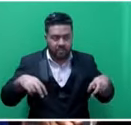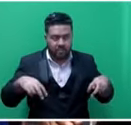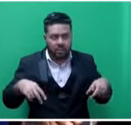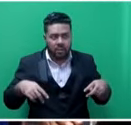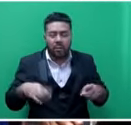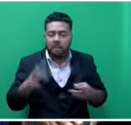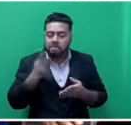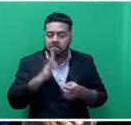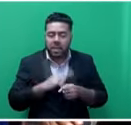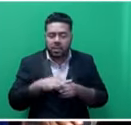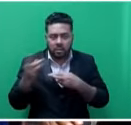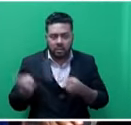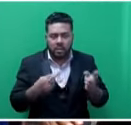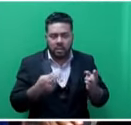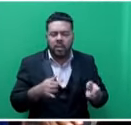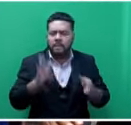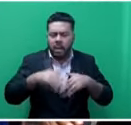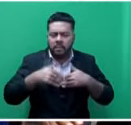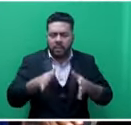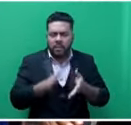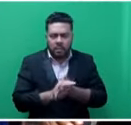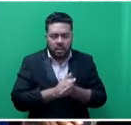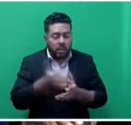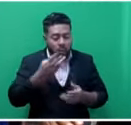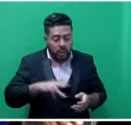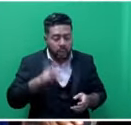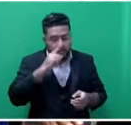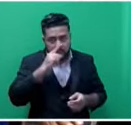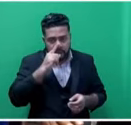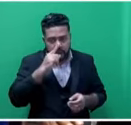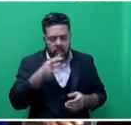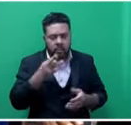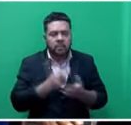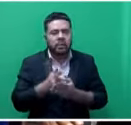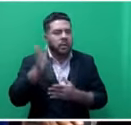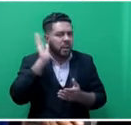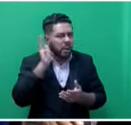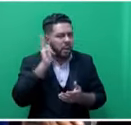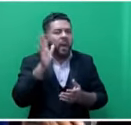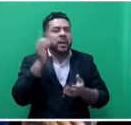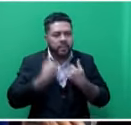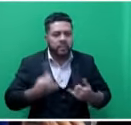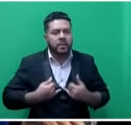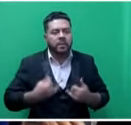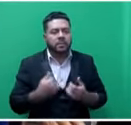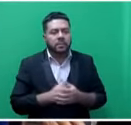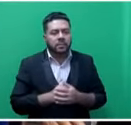these recommendations in the public interest so that the will of the people is truly heard and implemented.